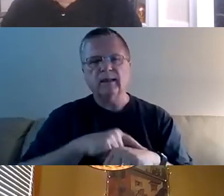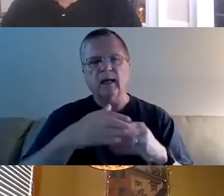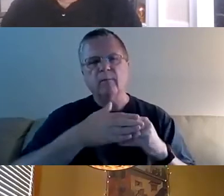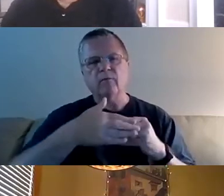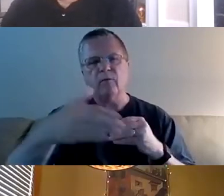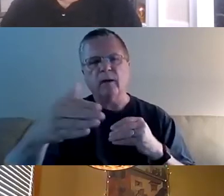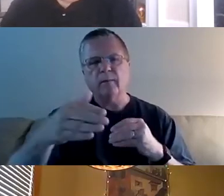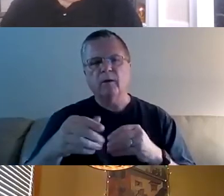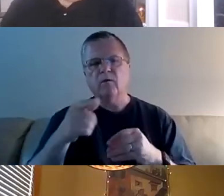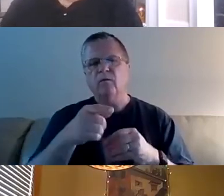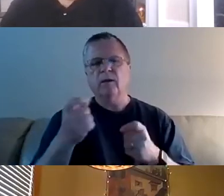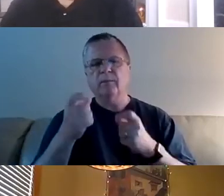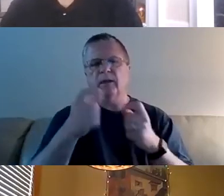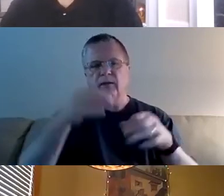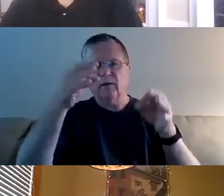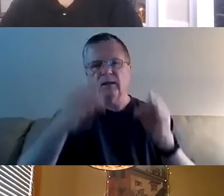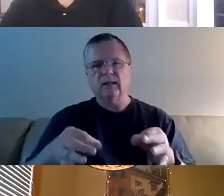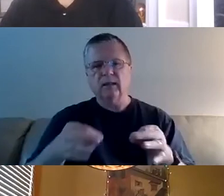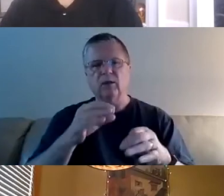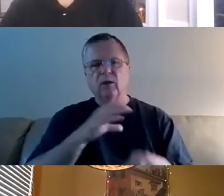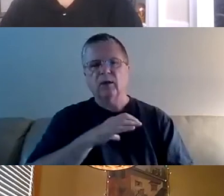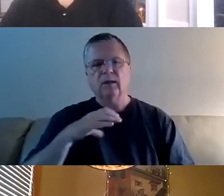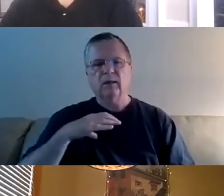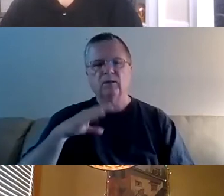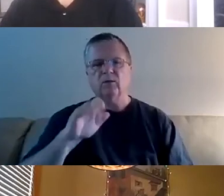render a decision on Council Bill